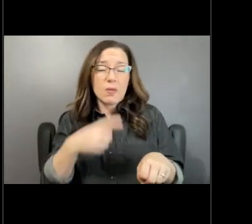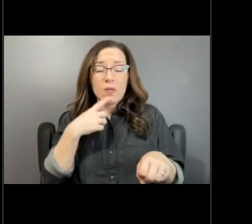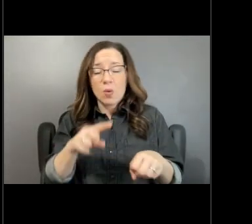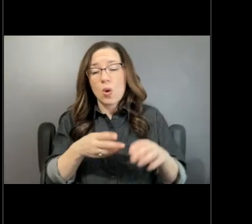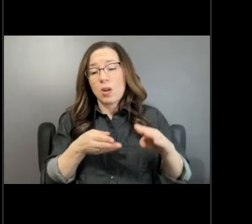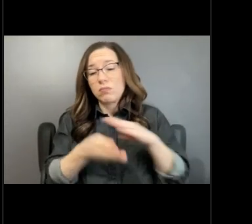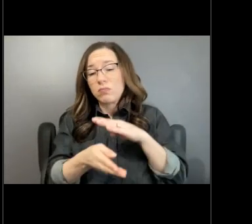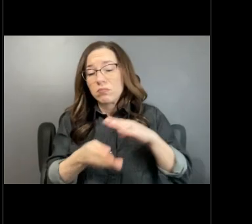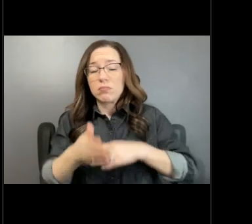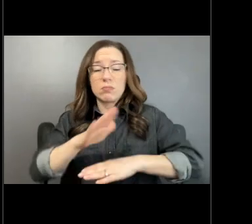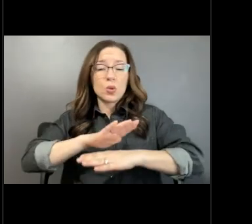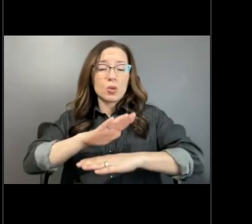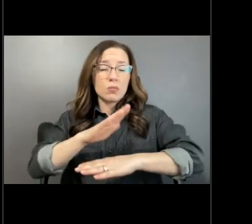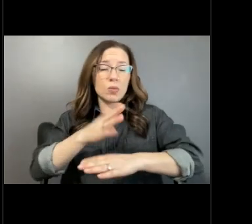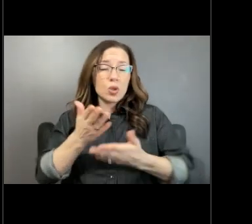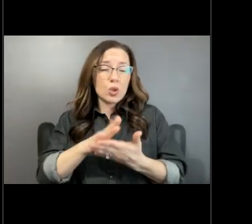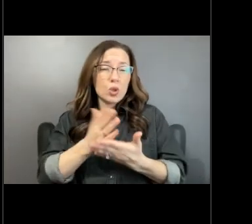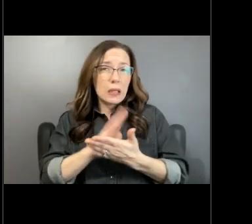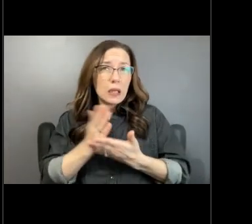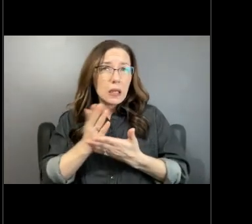appliances or fixtures.